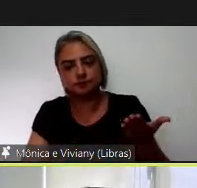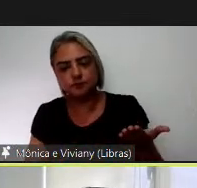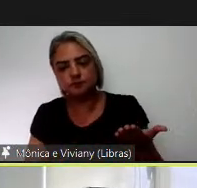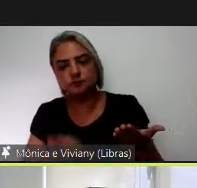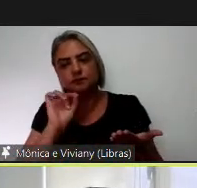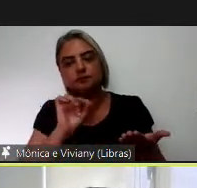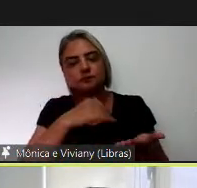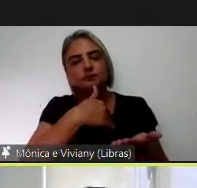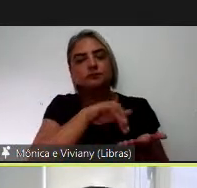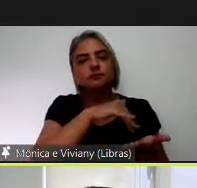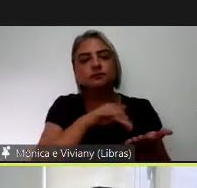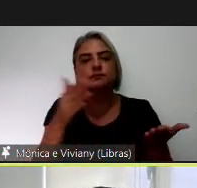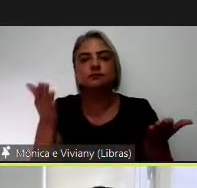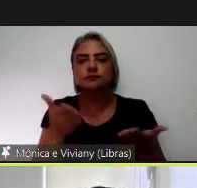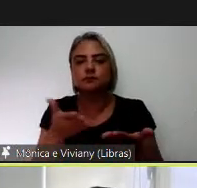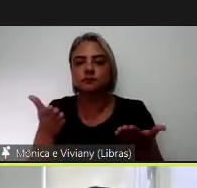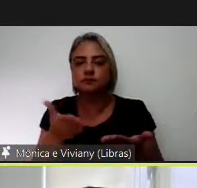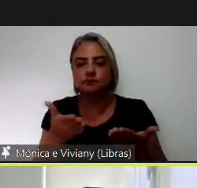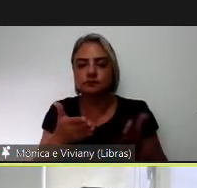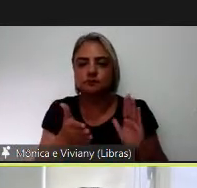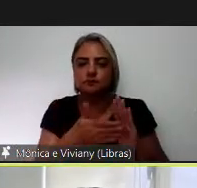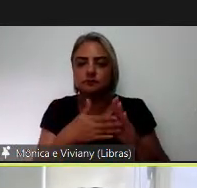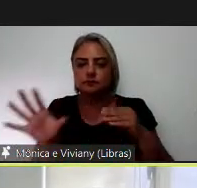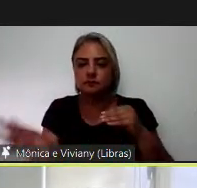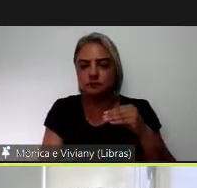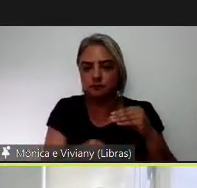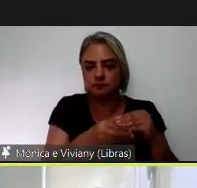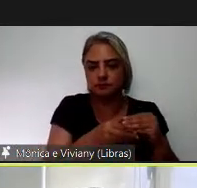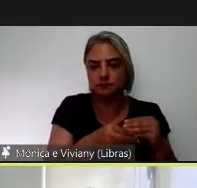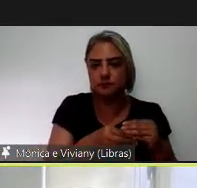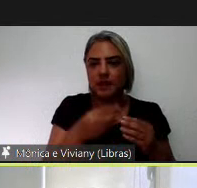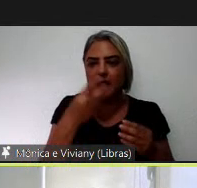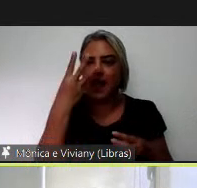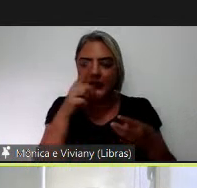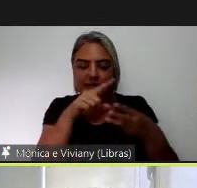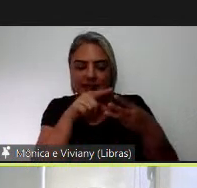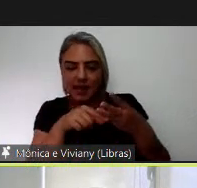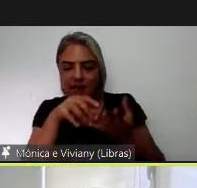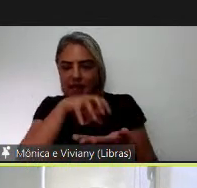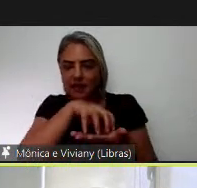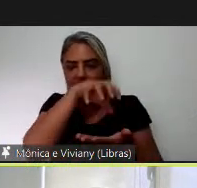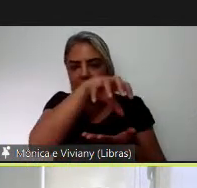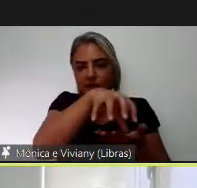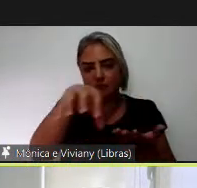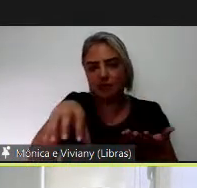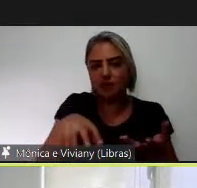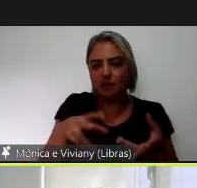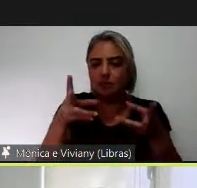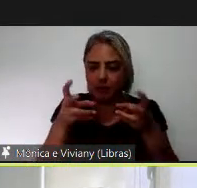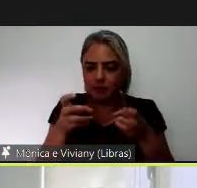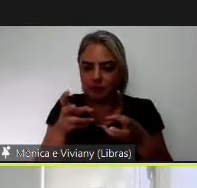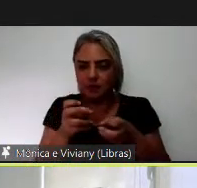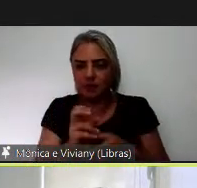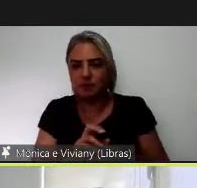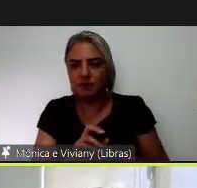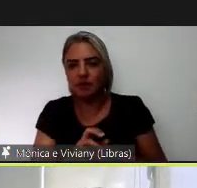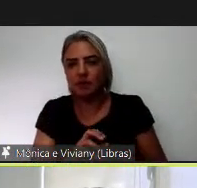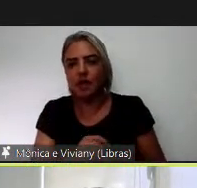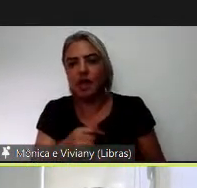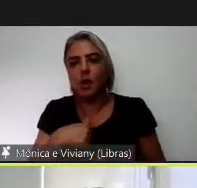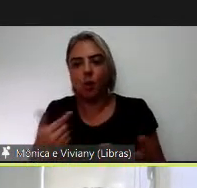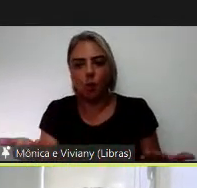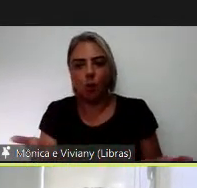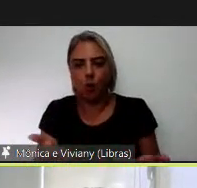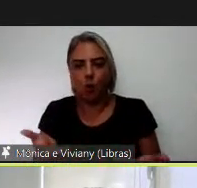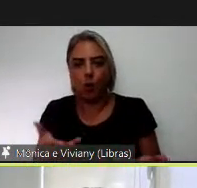So we're facing this challenge. Now we have these three departments that you can observe on